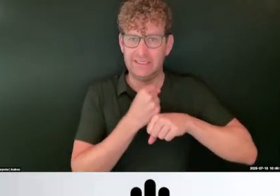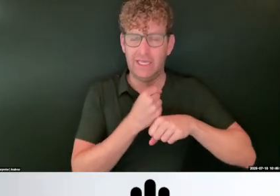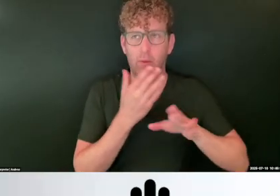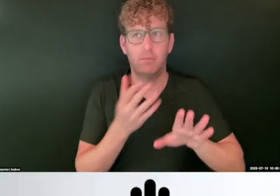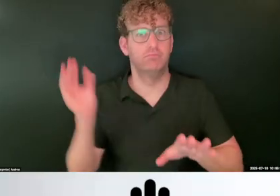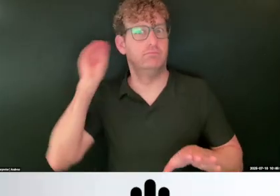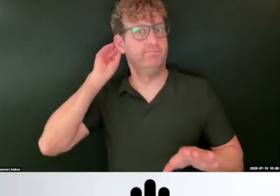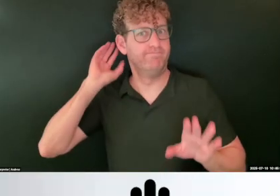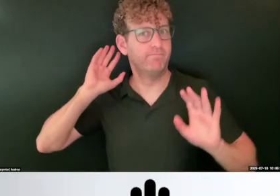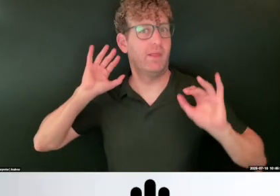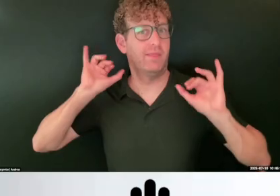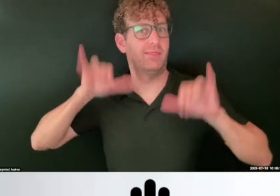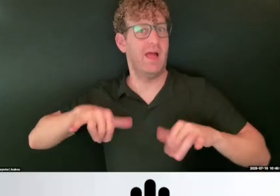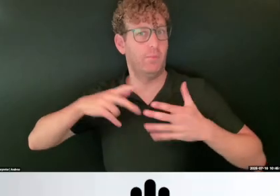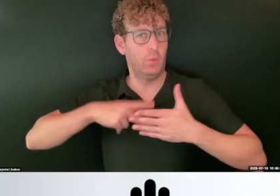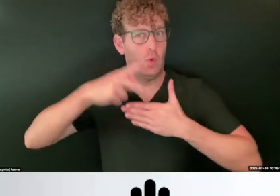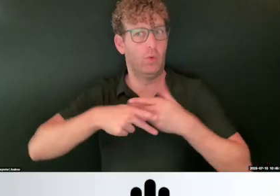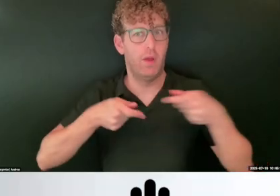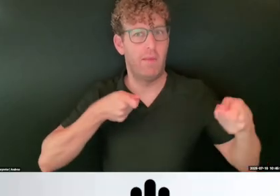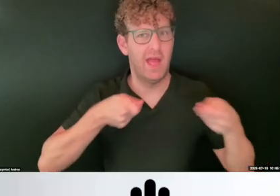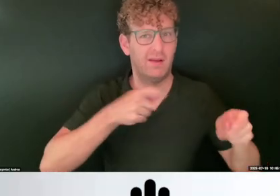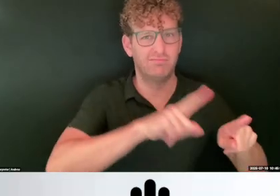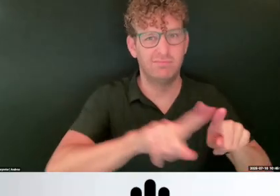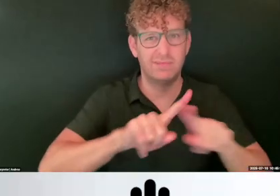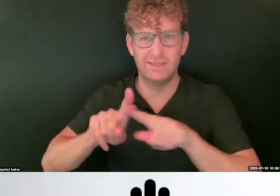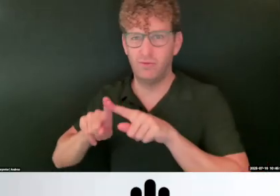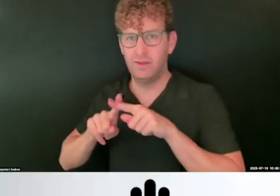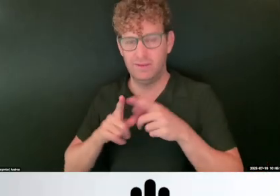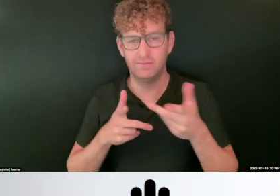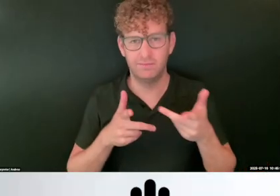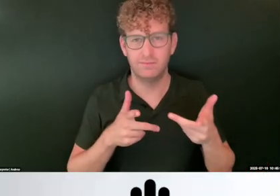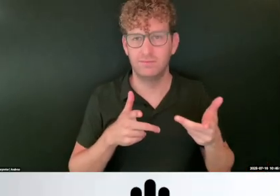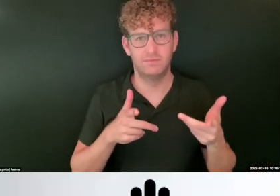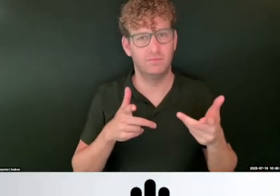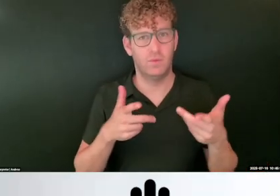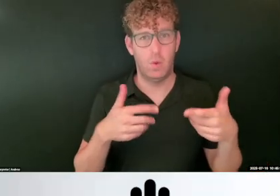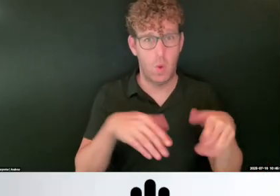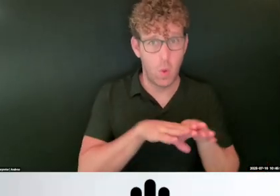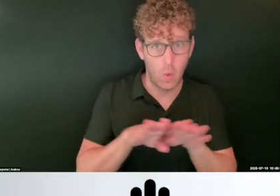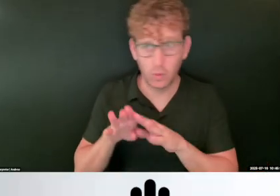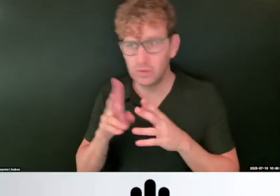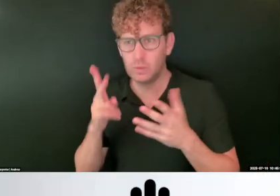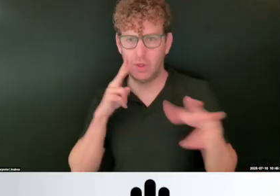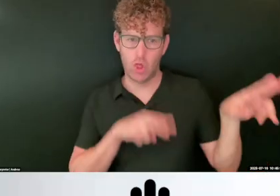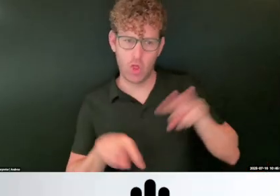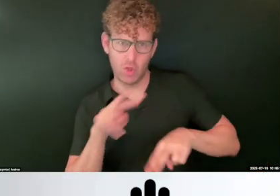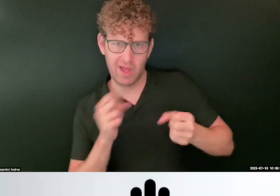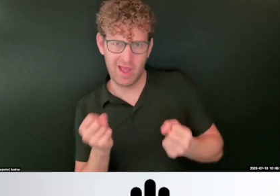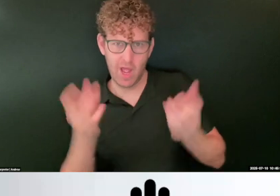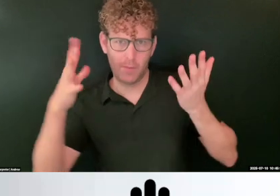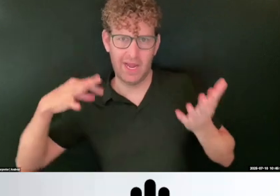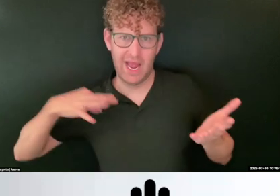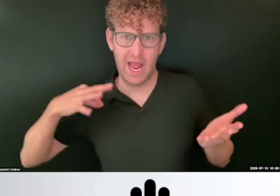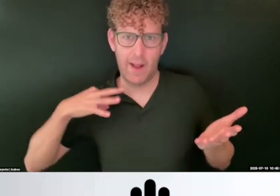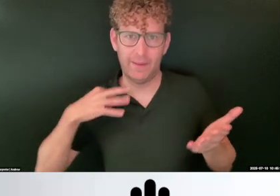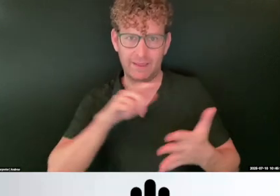they close. So they'll look at how many applicants are in their queue, and if they decide that